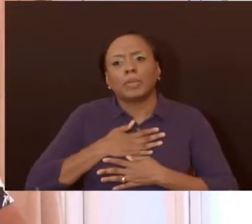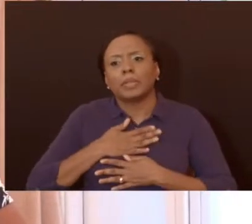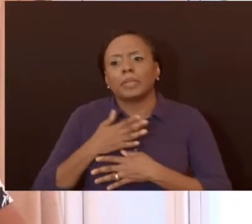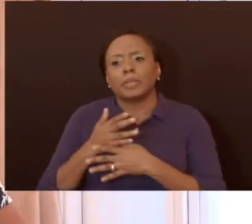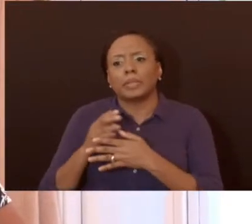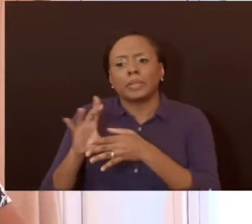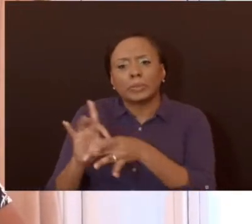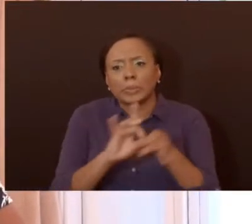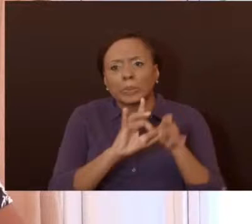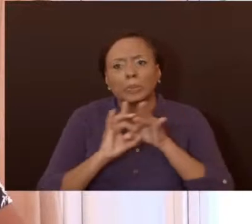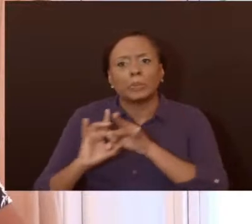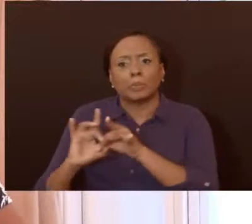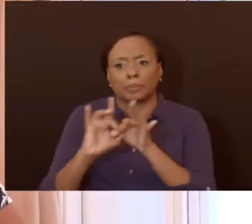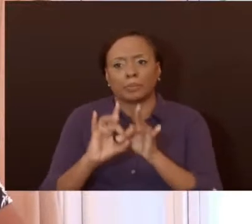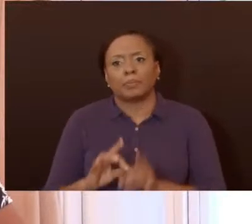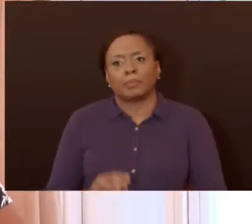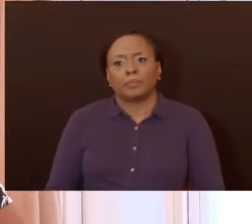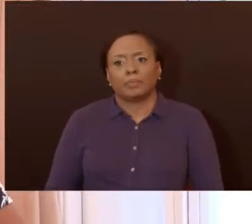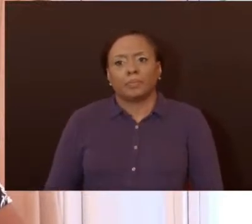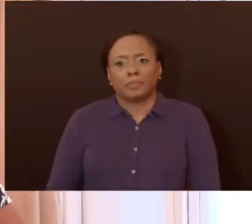possibly can.